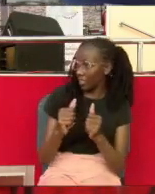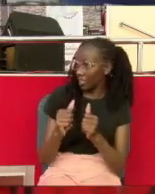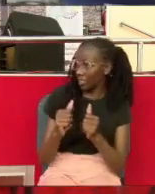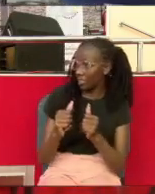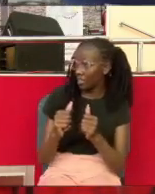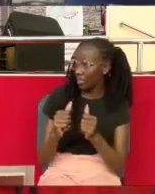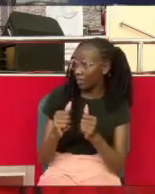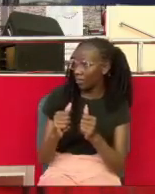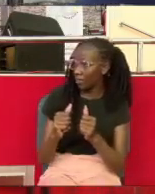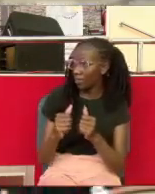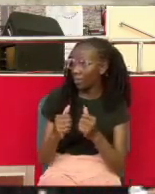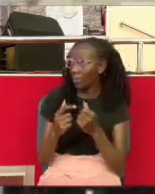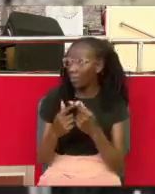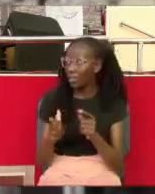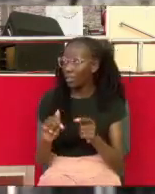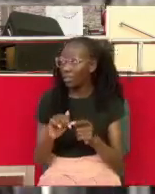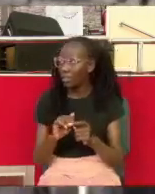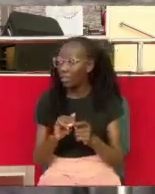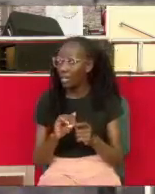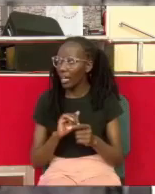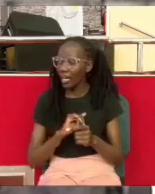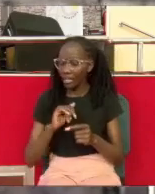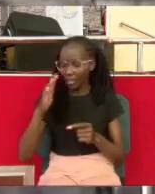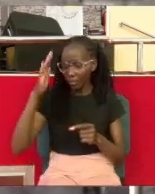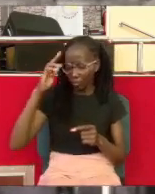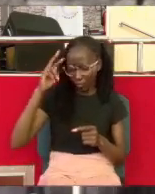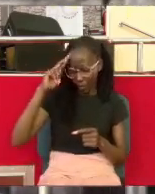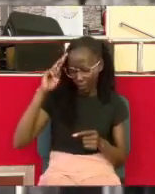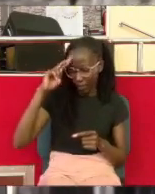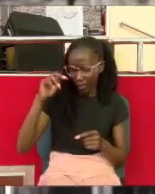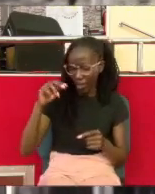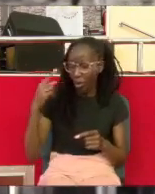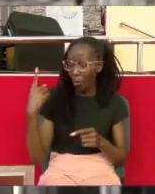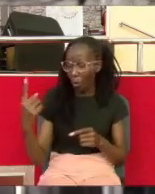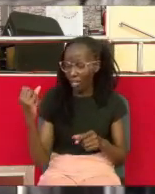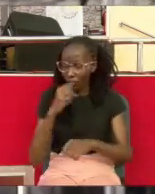But he remembered one of his the schools he went in primary school.